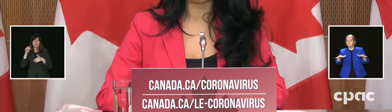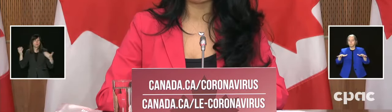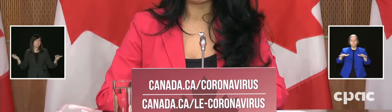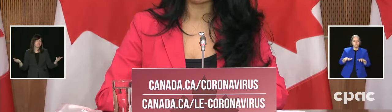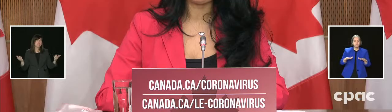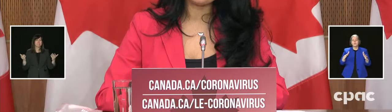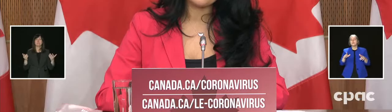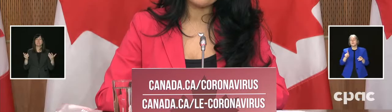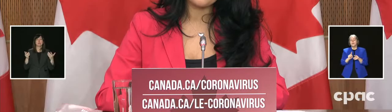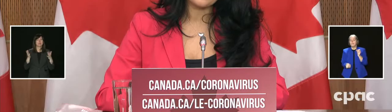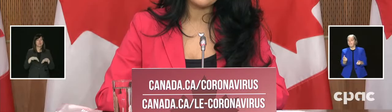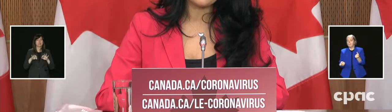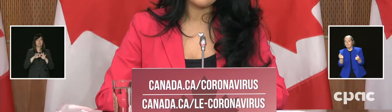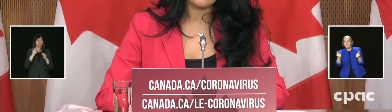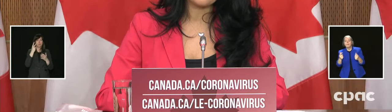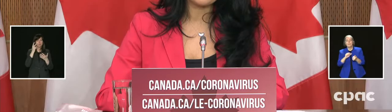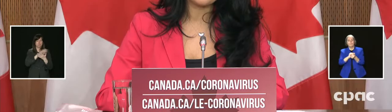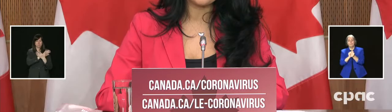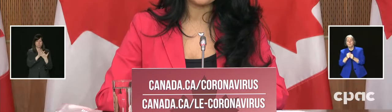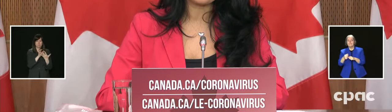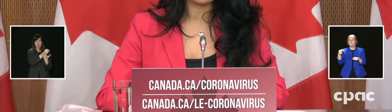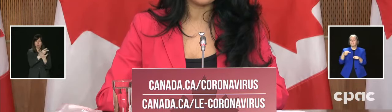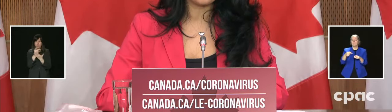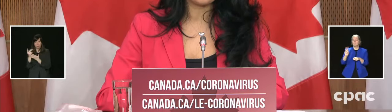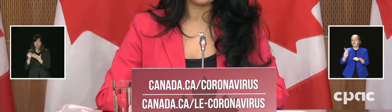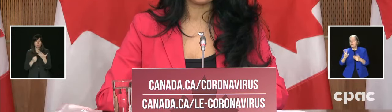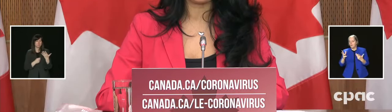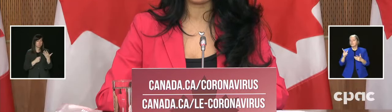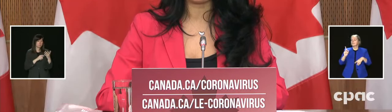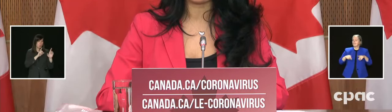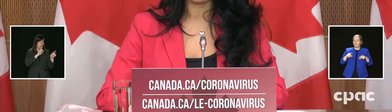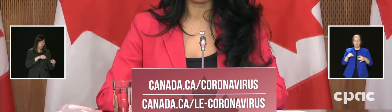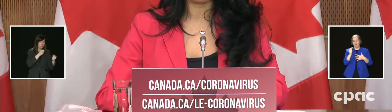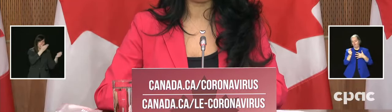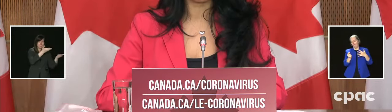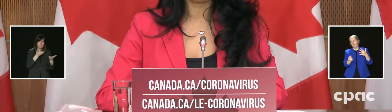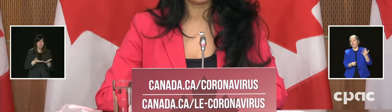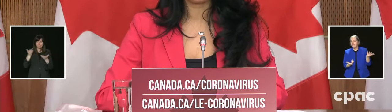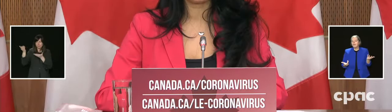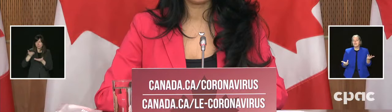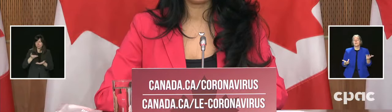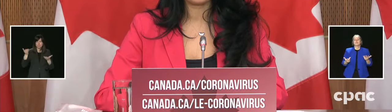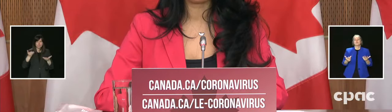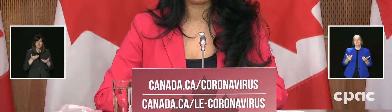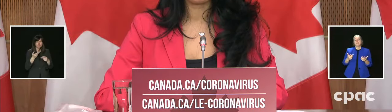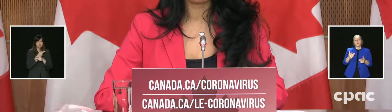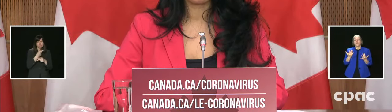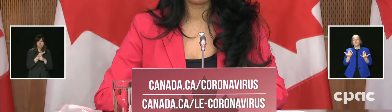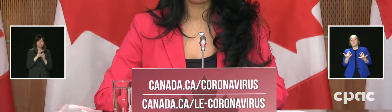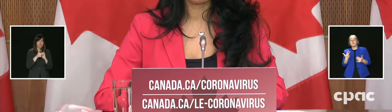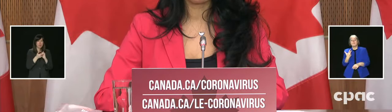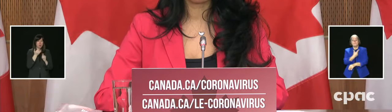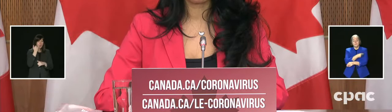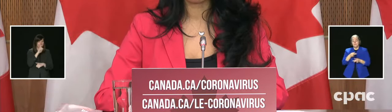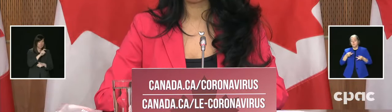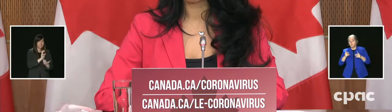have to look at the suite of vaccines that we have and the orders and do the calculations about how we meet that demand.